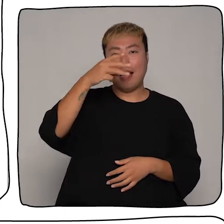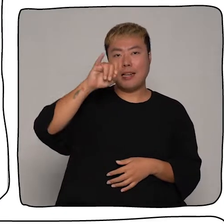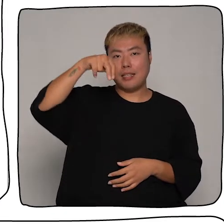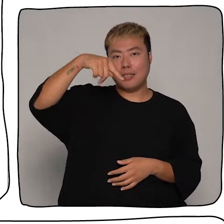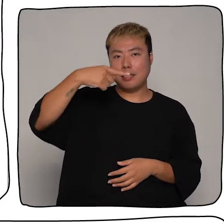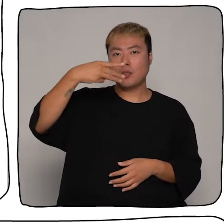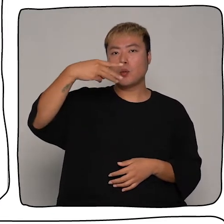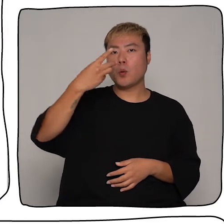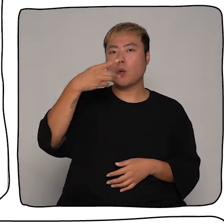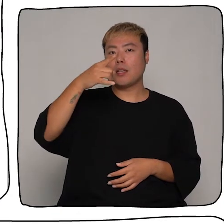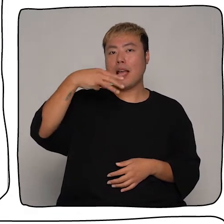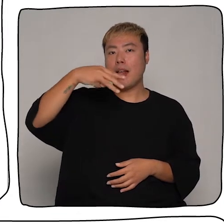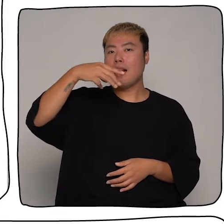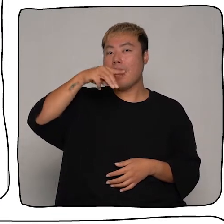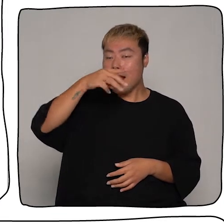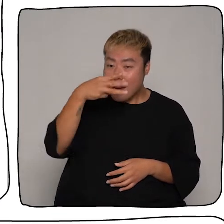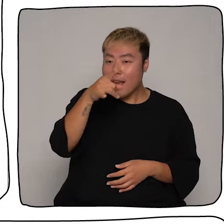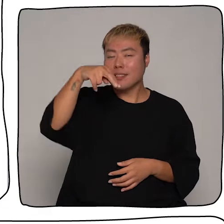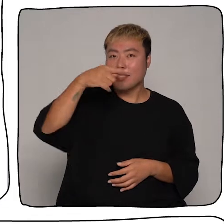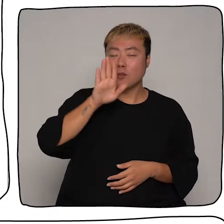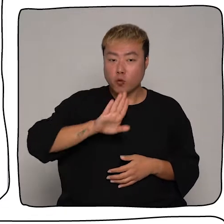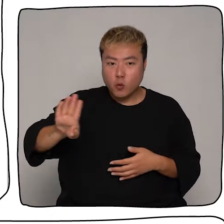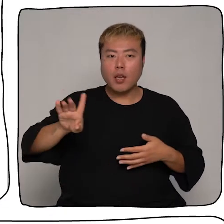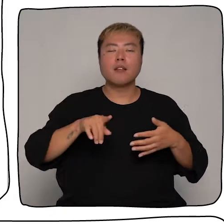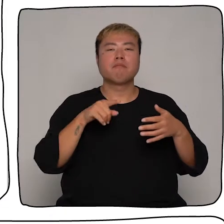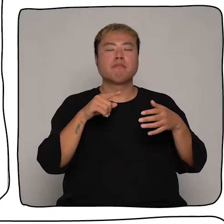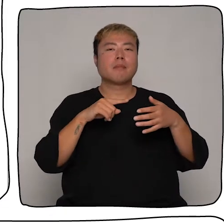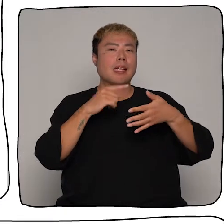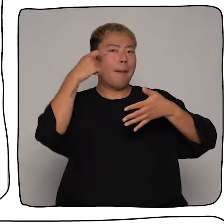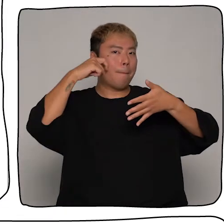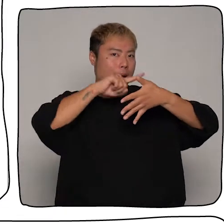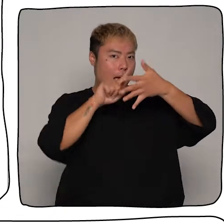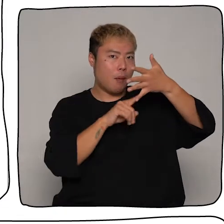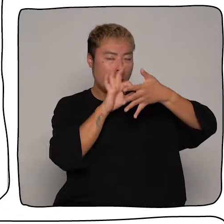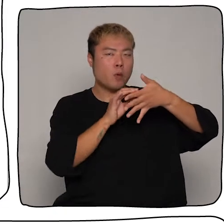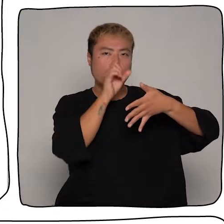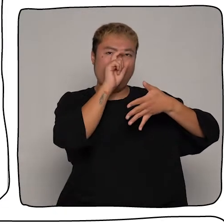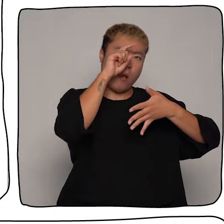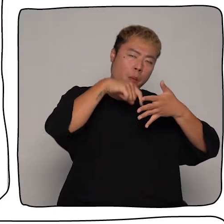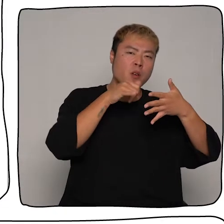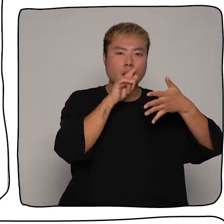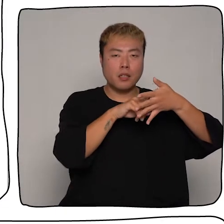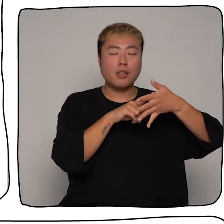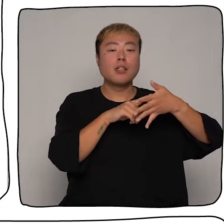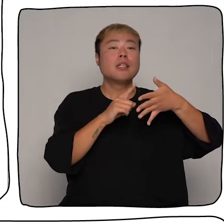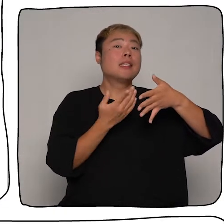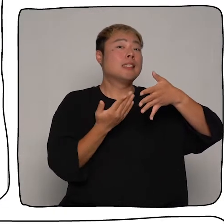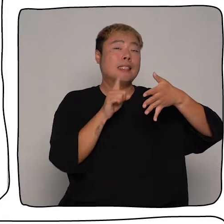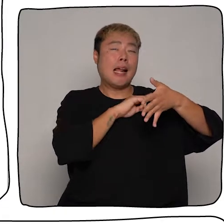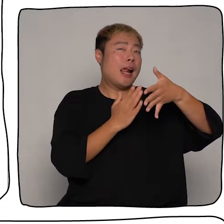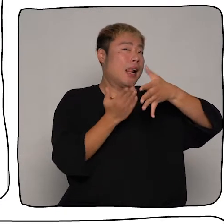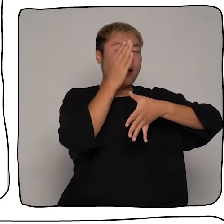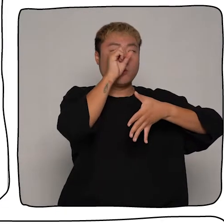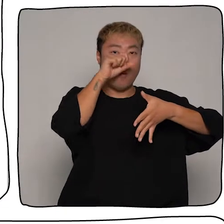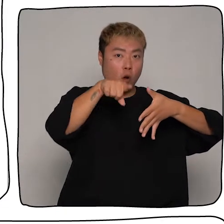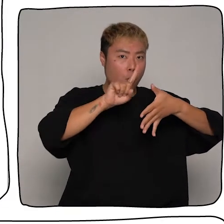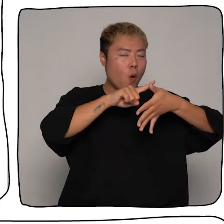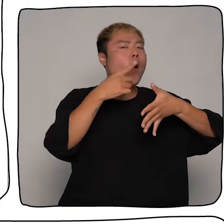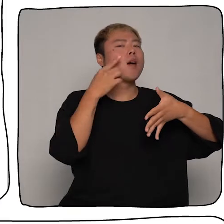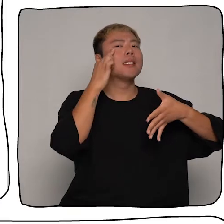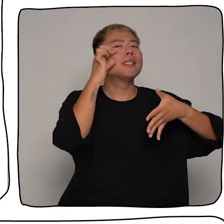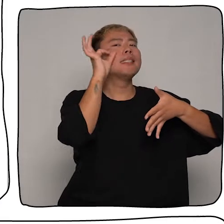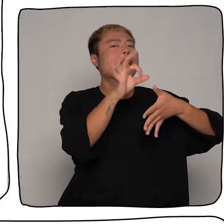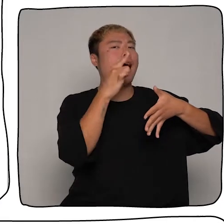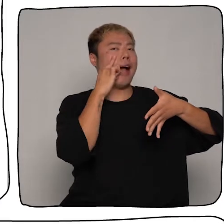Aristotle, it has been supposed that there is a hierarchy of senses with sight as a dominant sense. Sight